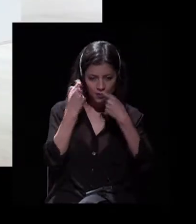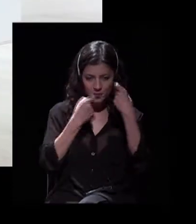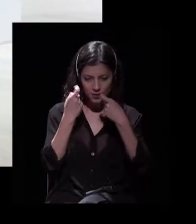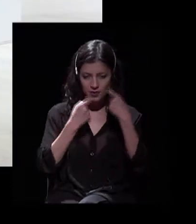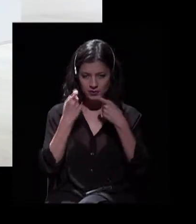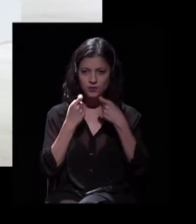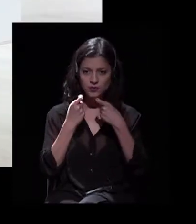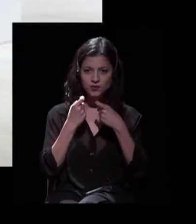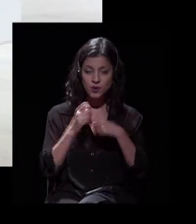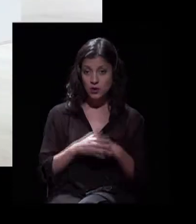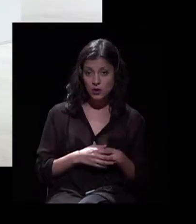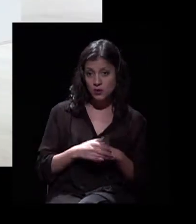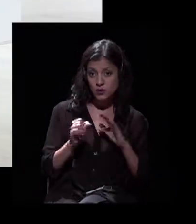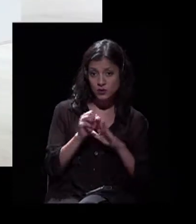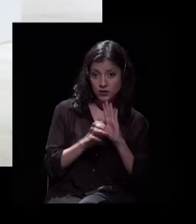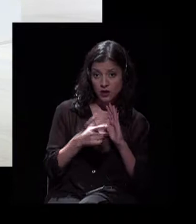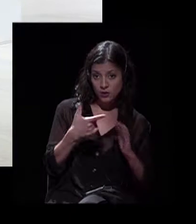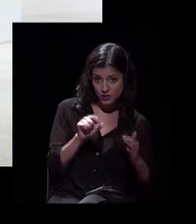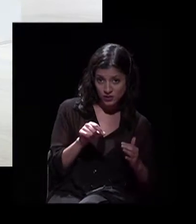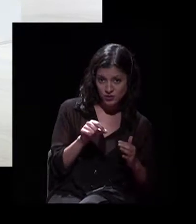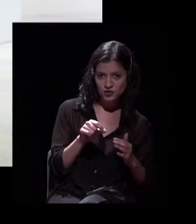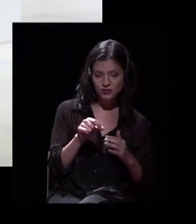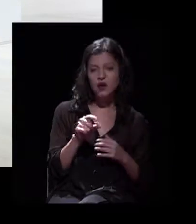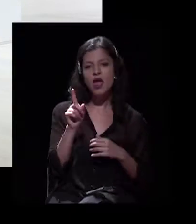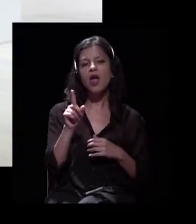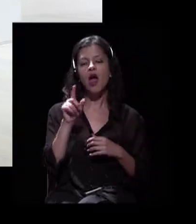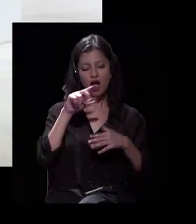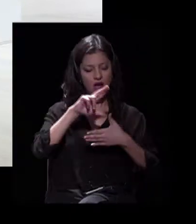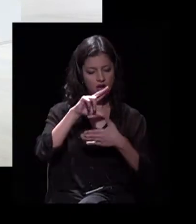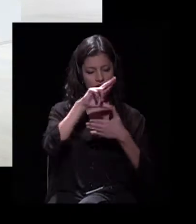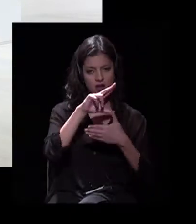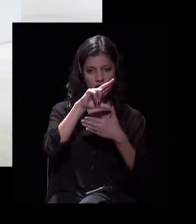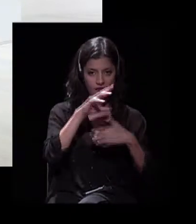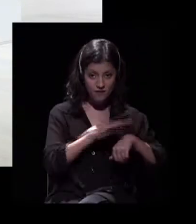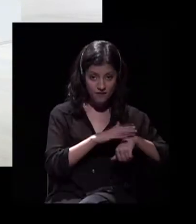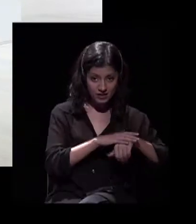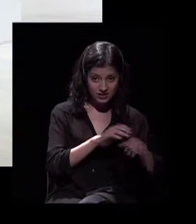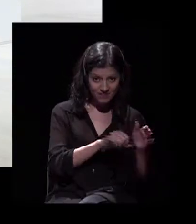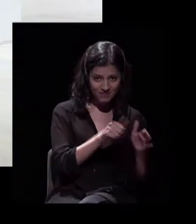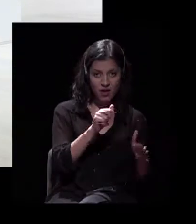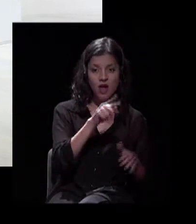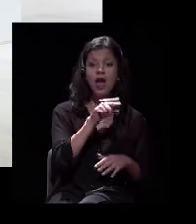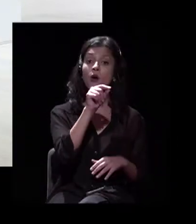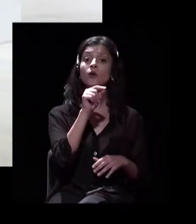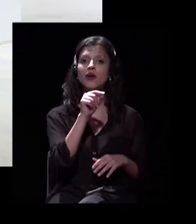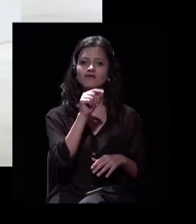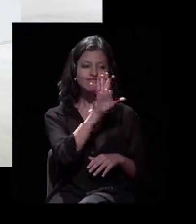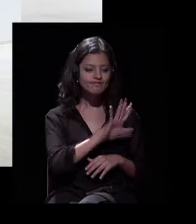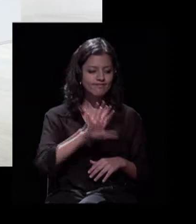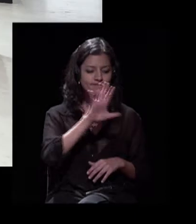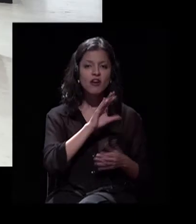is the desire to stake out an identity amidst the contradictory impetuses of modernity, separate from the